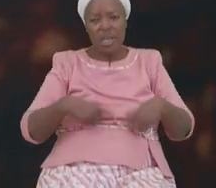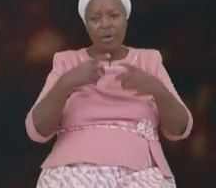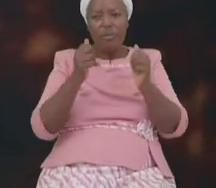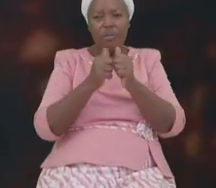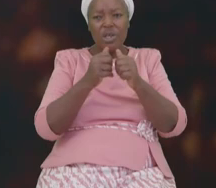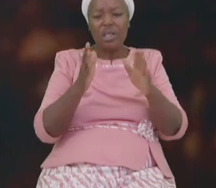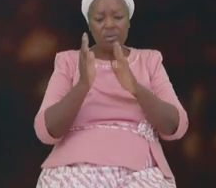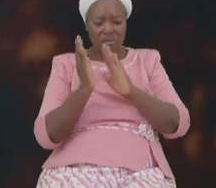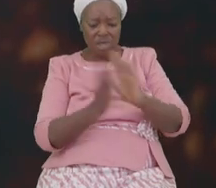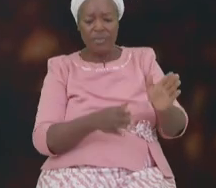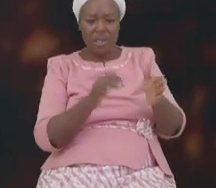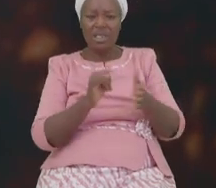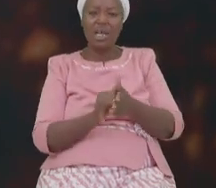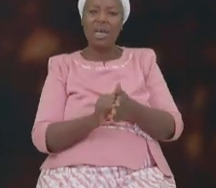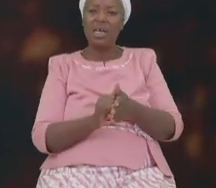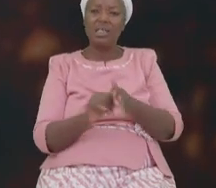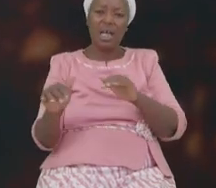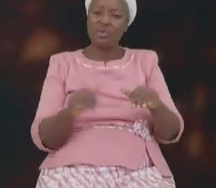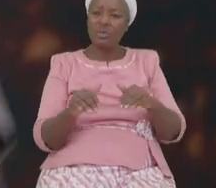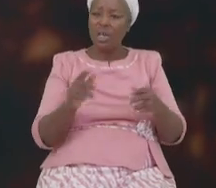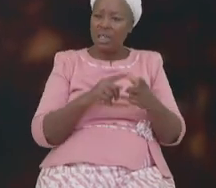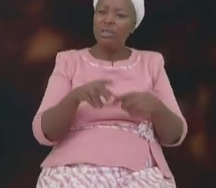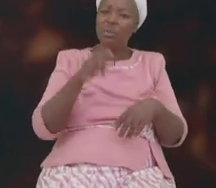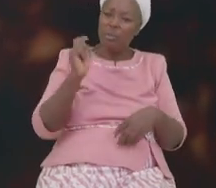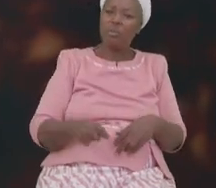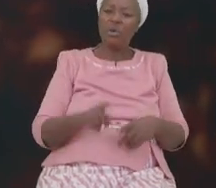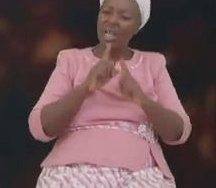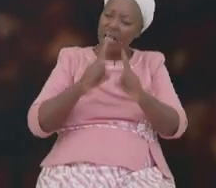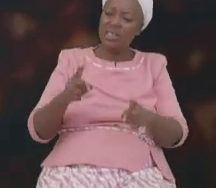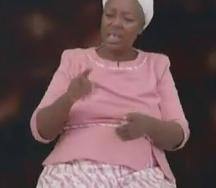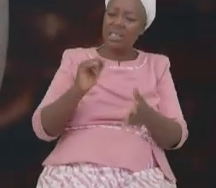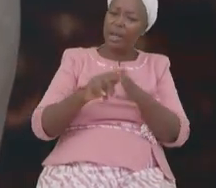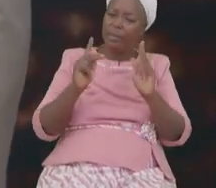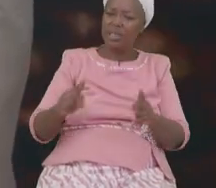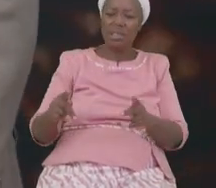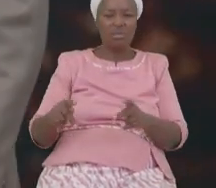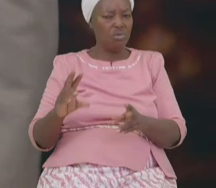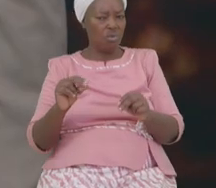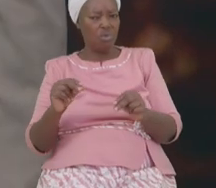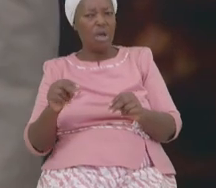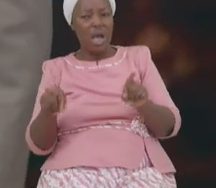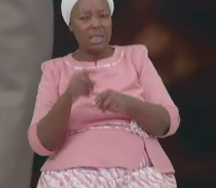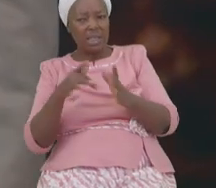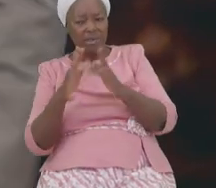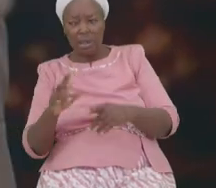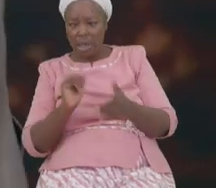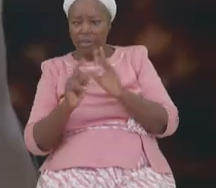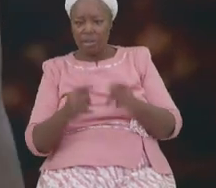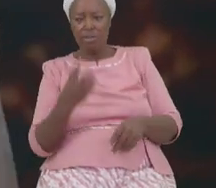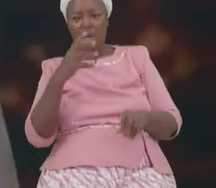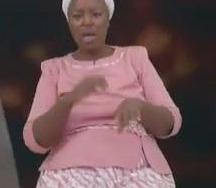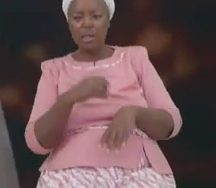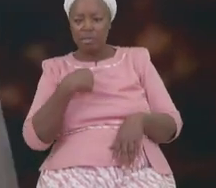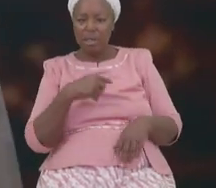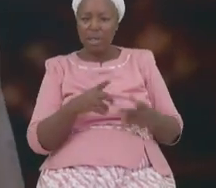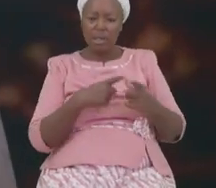You must have a response. You must reciprocate. He said that. He frowned at me. And then I